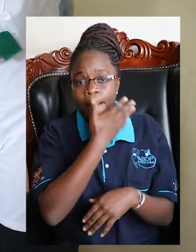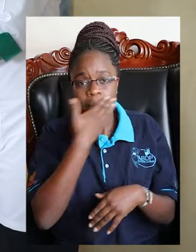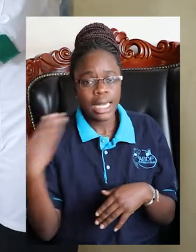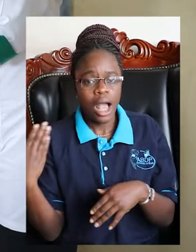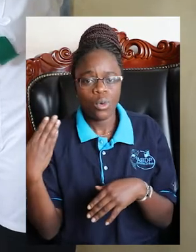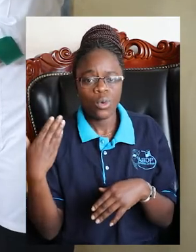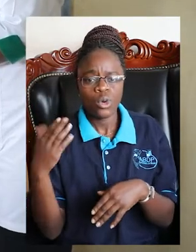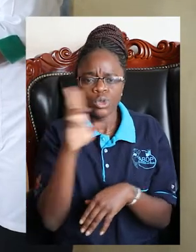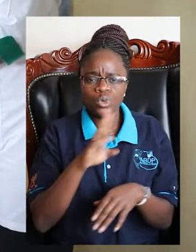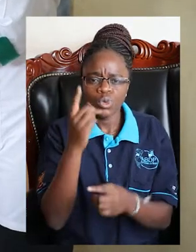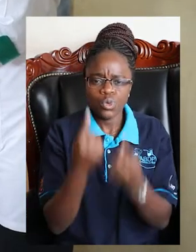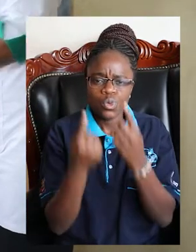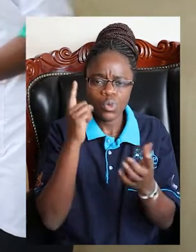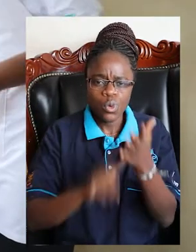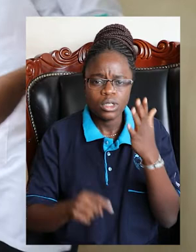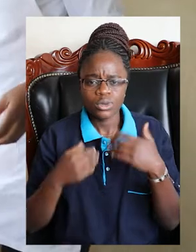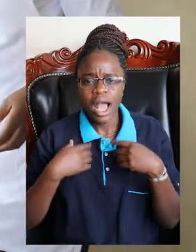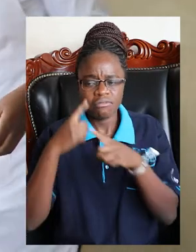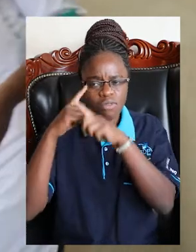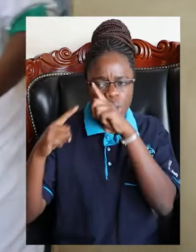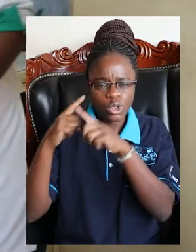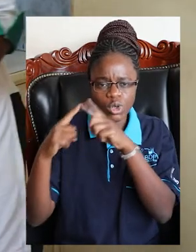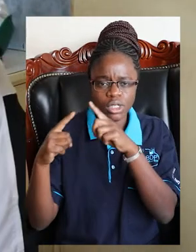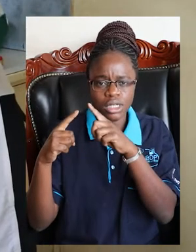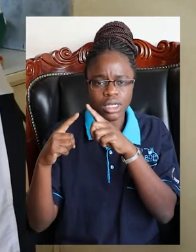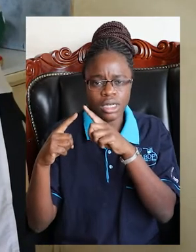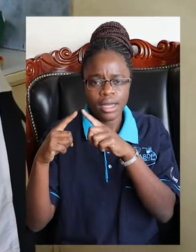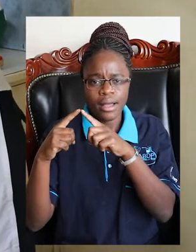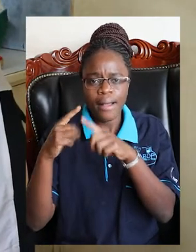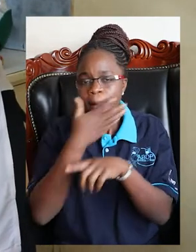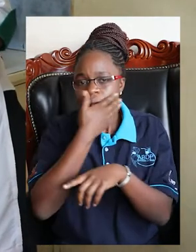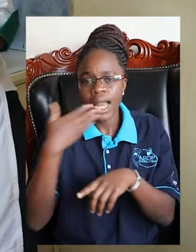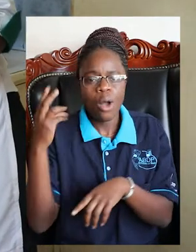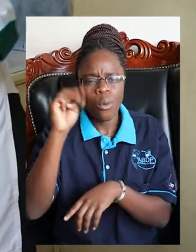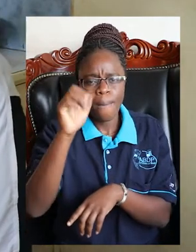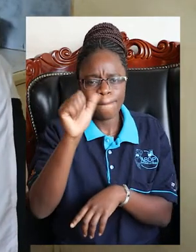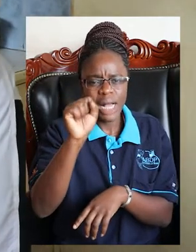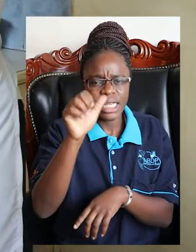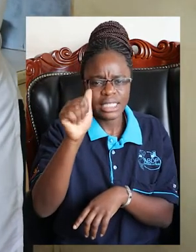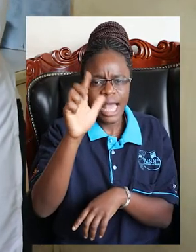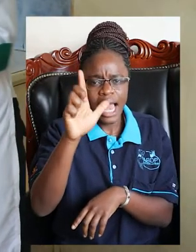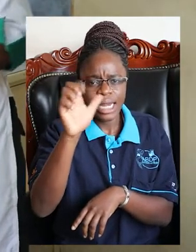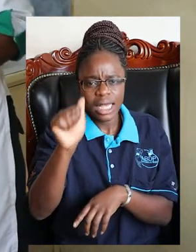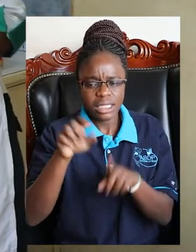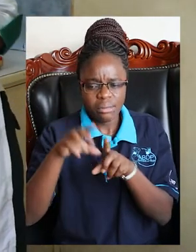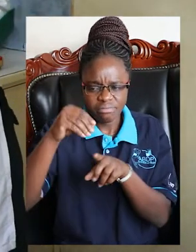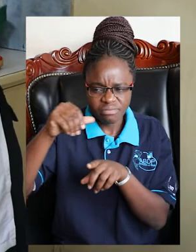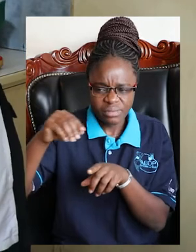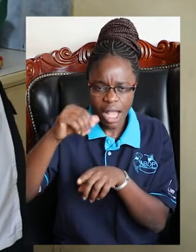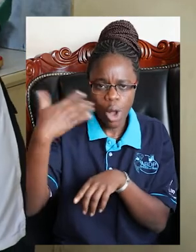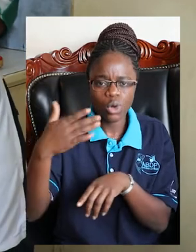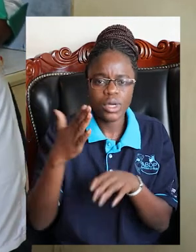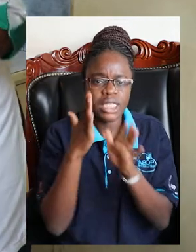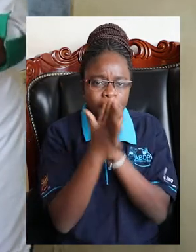for the pilau masala, you need the onions. Pilau masala, you need the